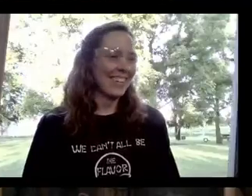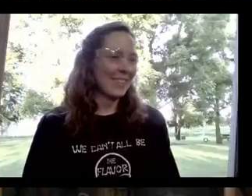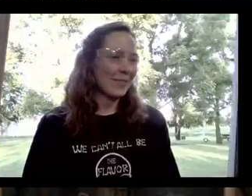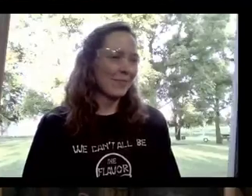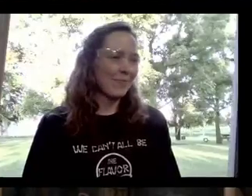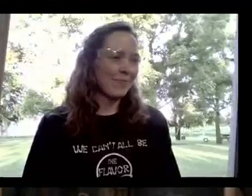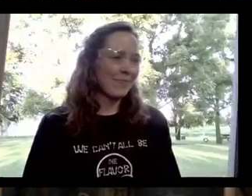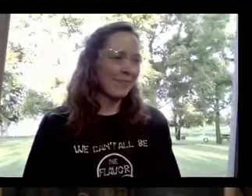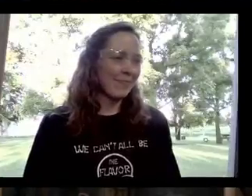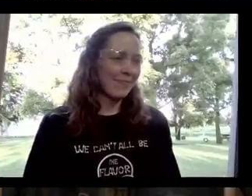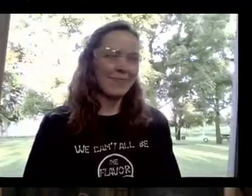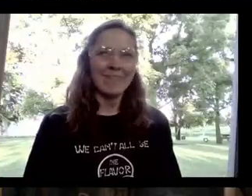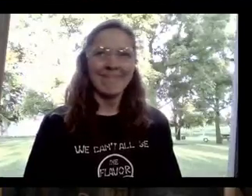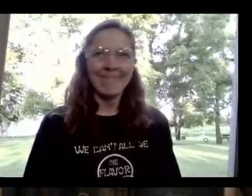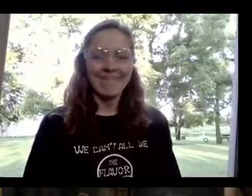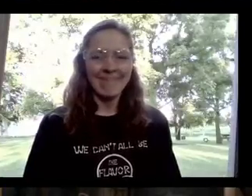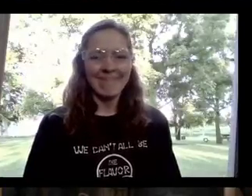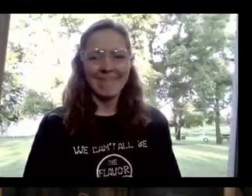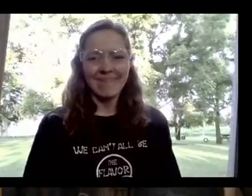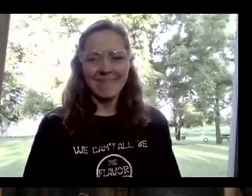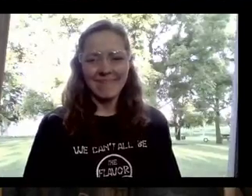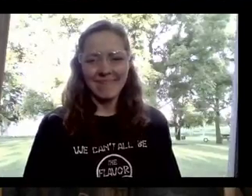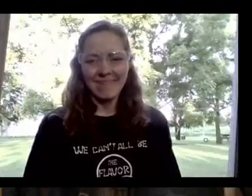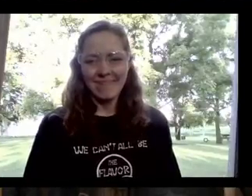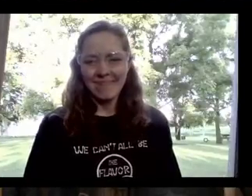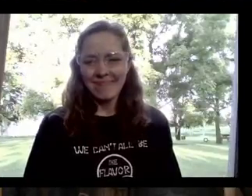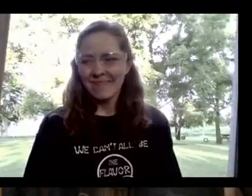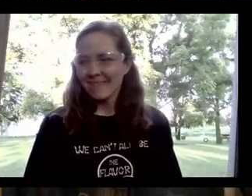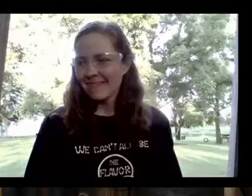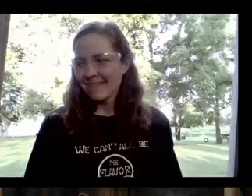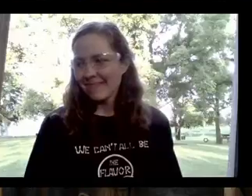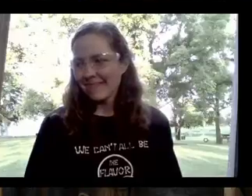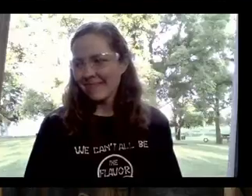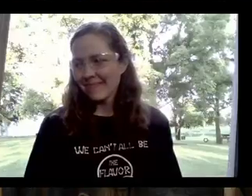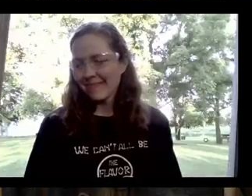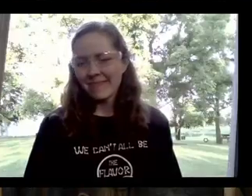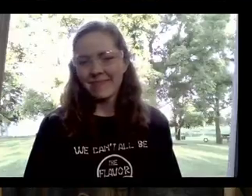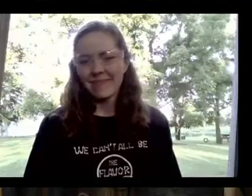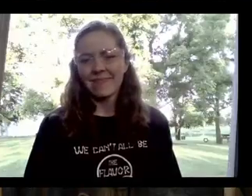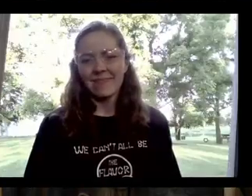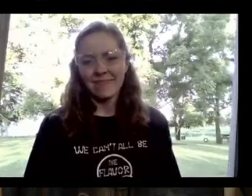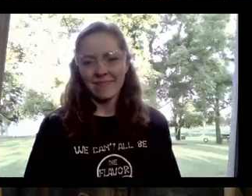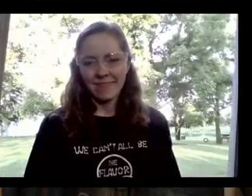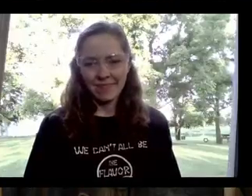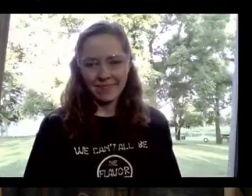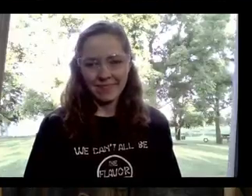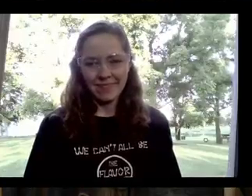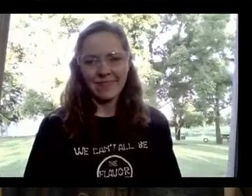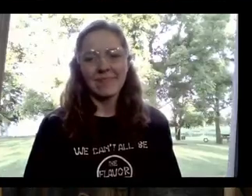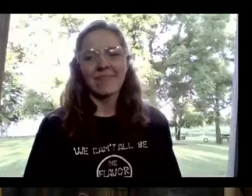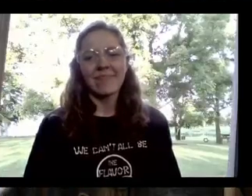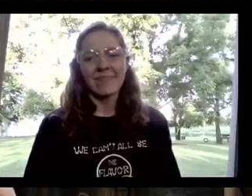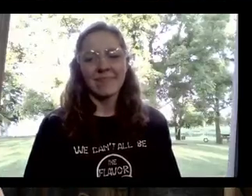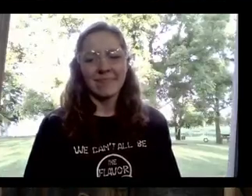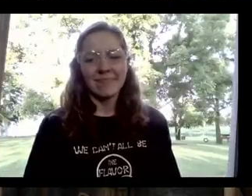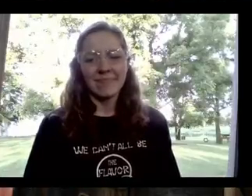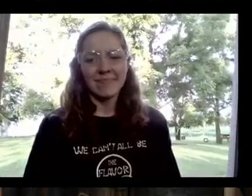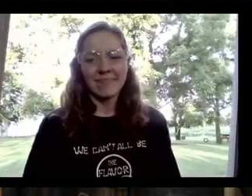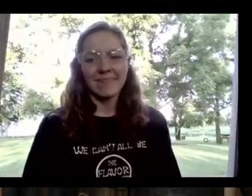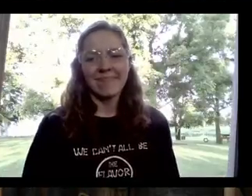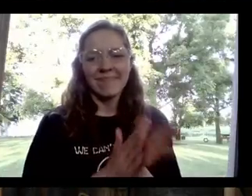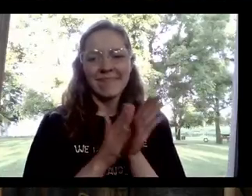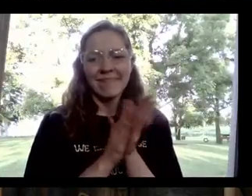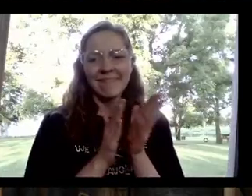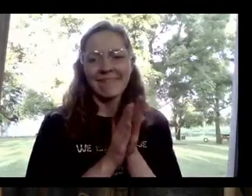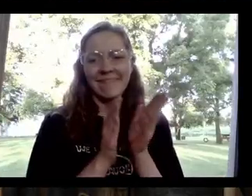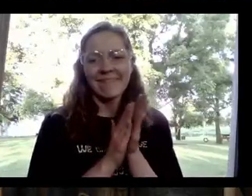affectionately call him, and Tim over at Big Dog Forge. Thank you all so much. Make sure you guys give